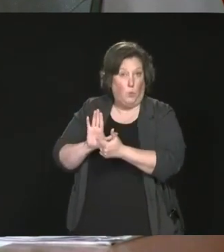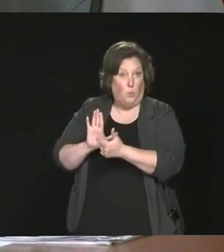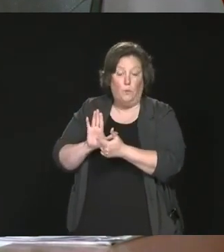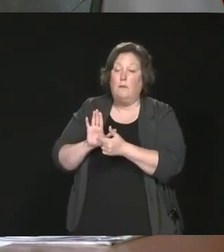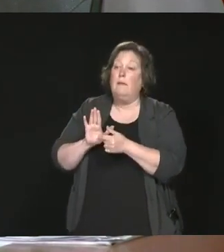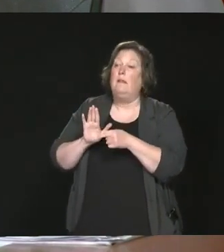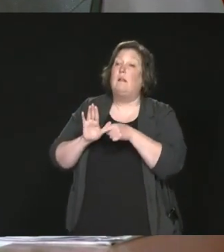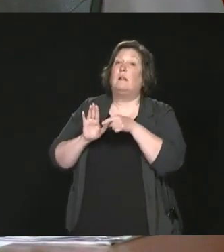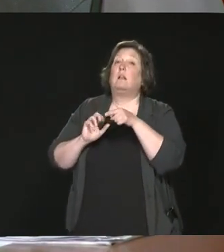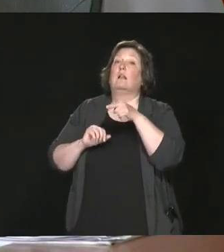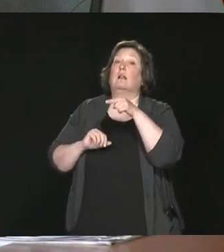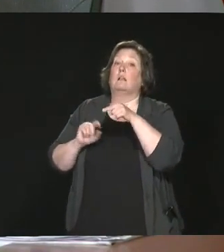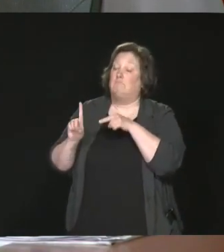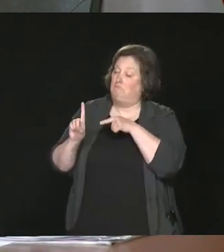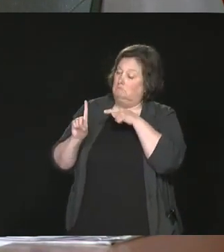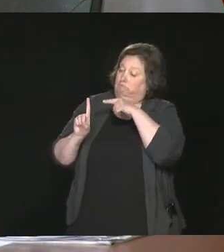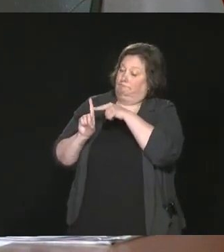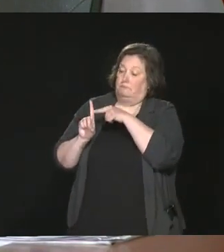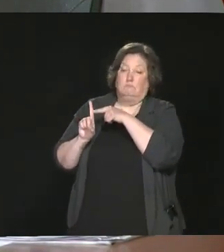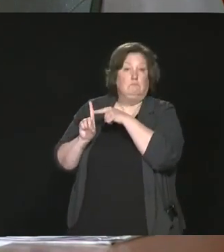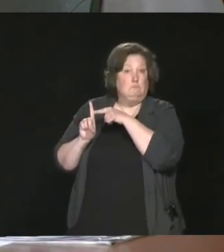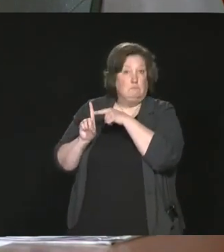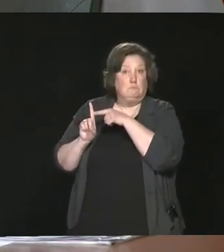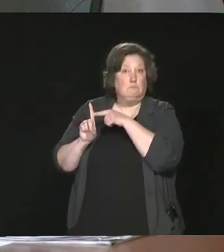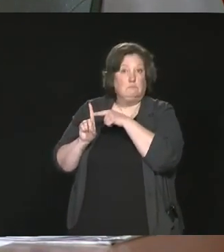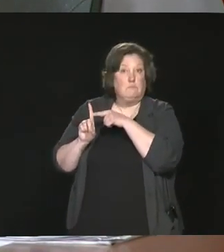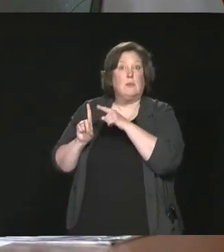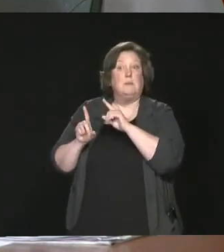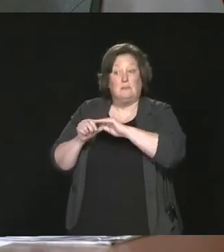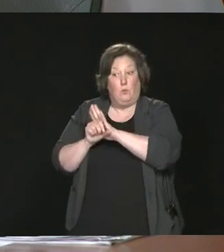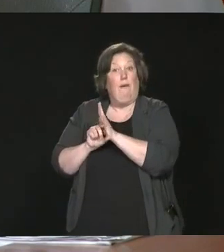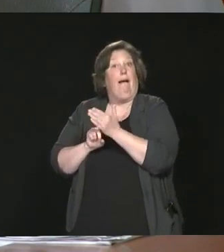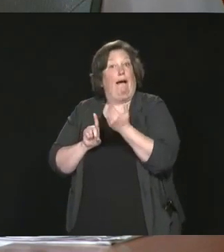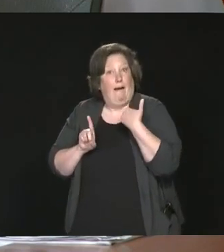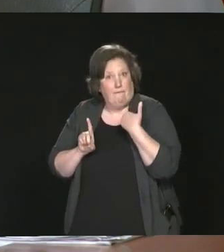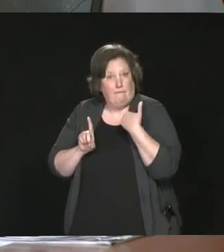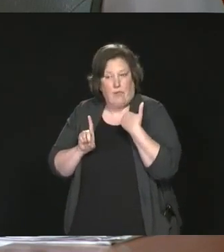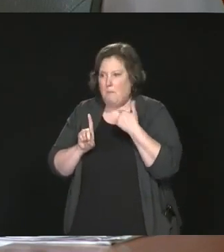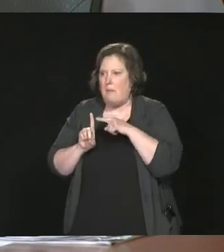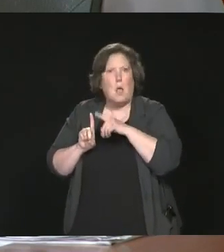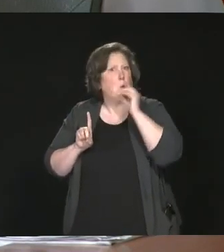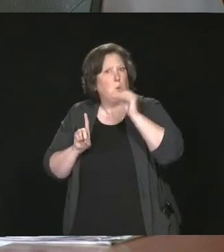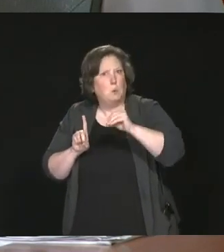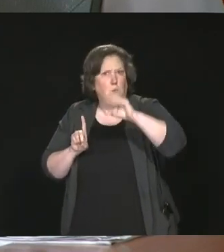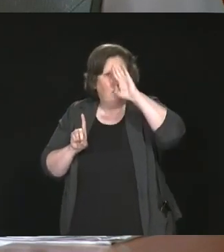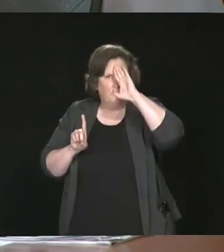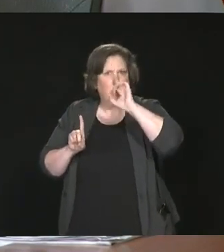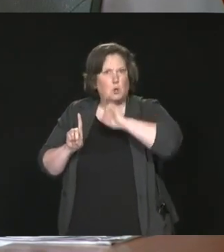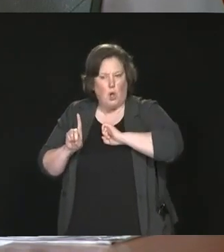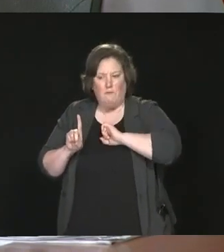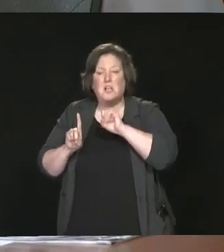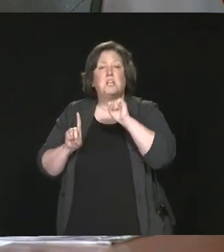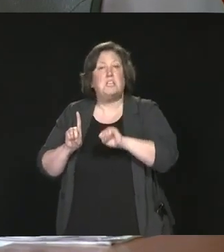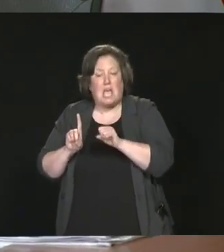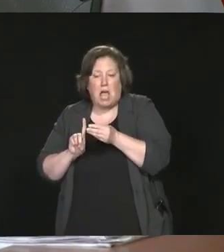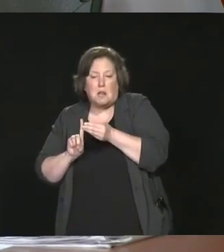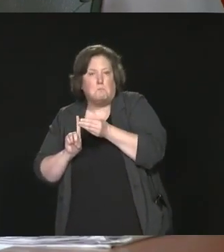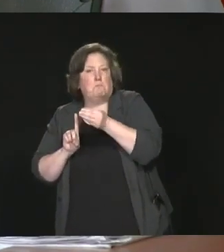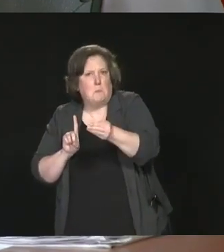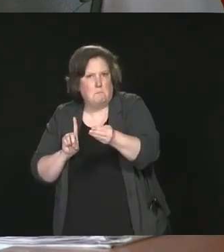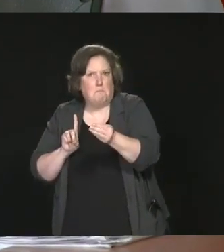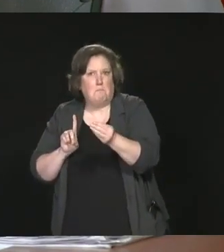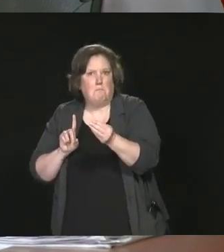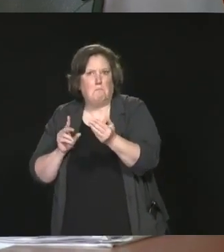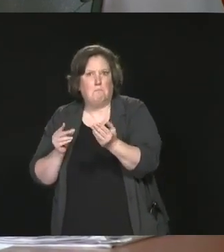transmission of the virus from asymptomatic people can occur. Now, I think what is still